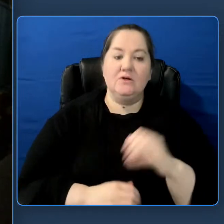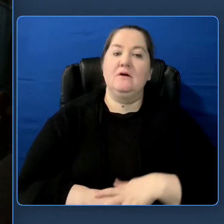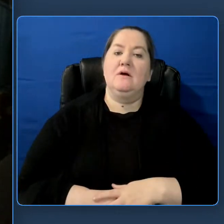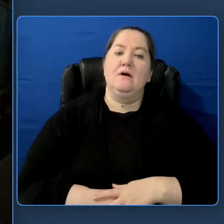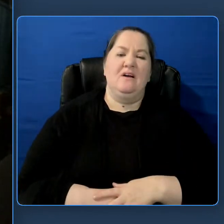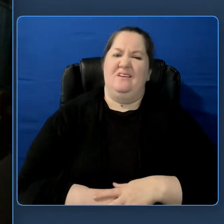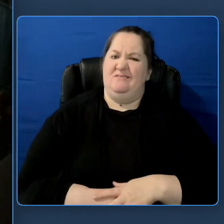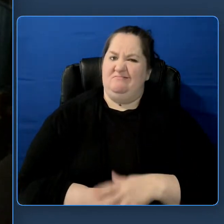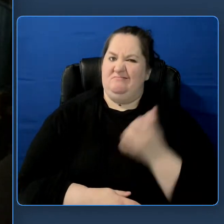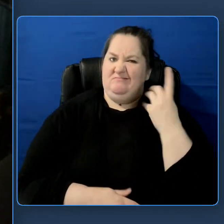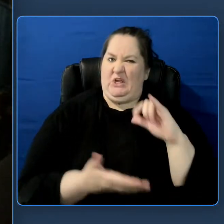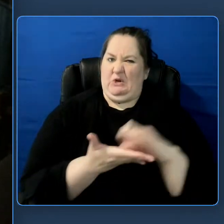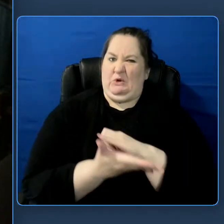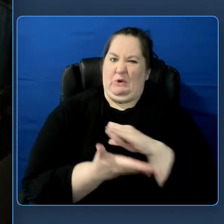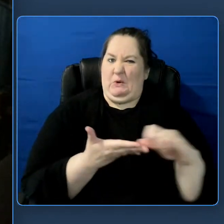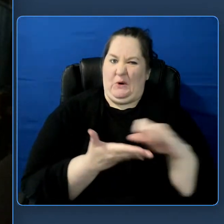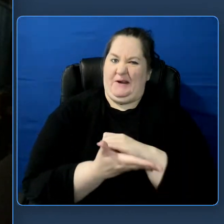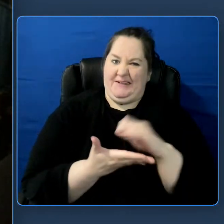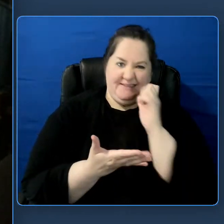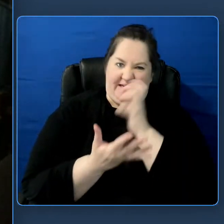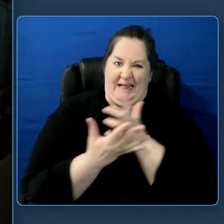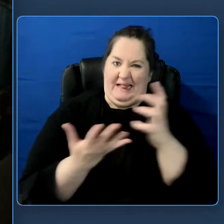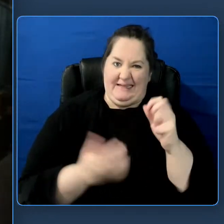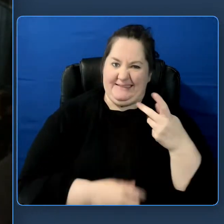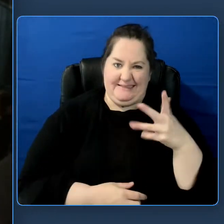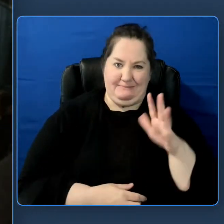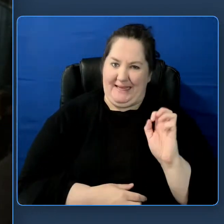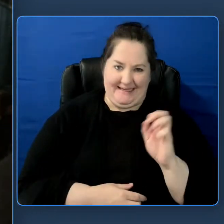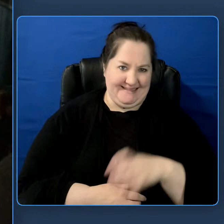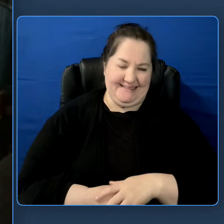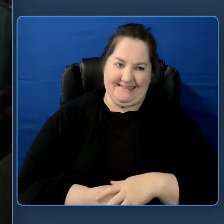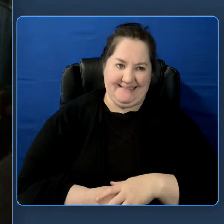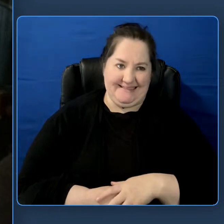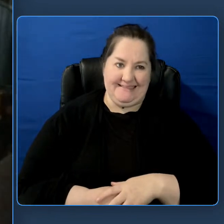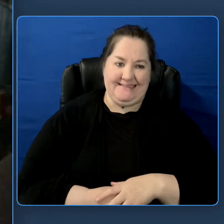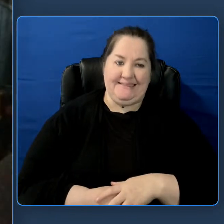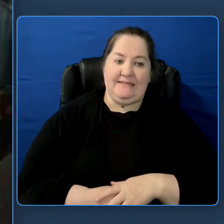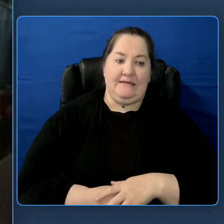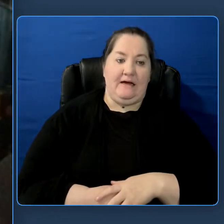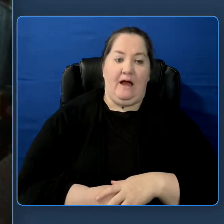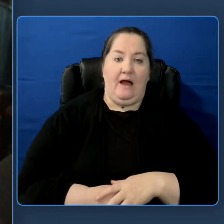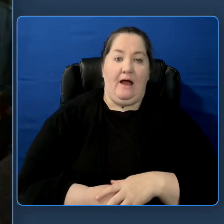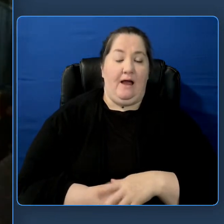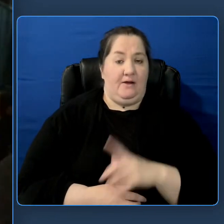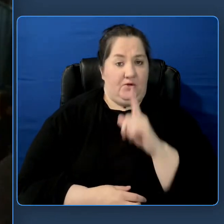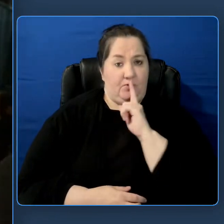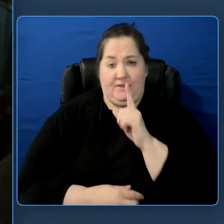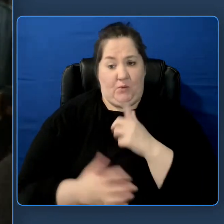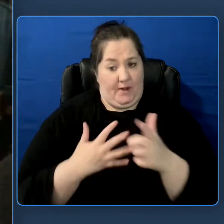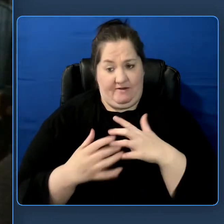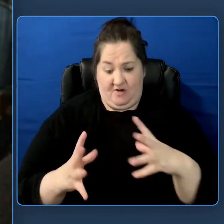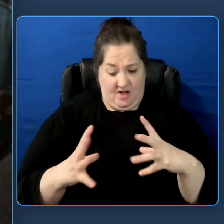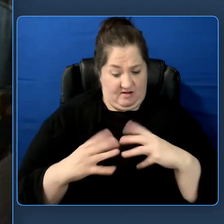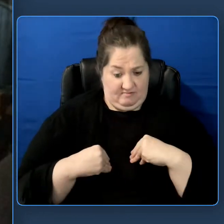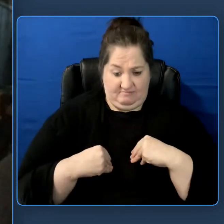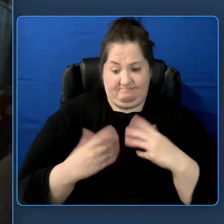in New York, there's not enough space for a lot of that all the time. So basically, I'll just take. Excuse me. I'll take what I can